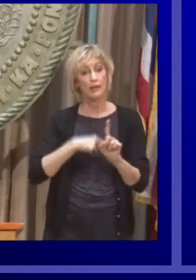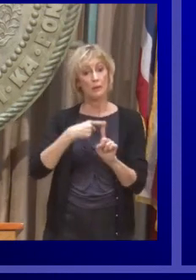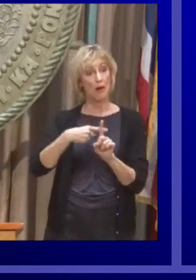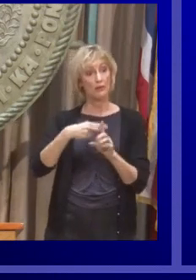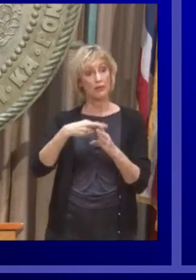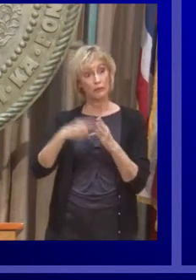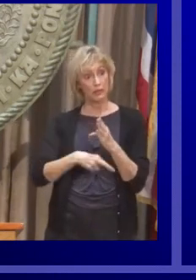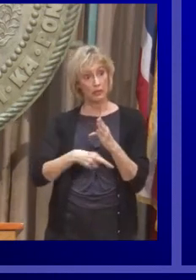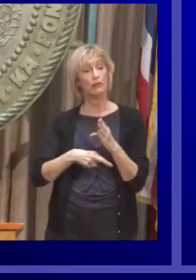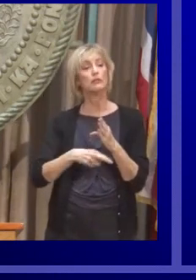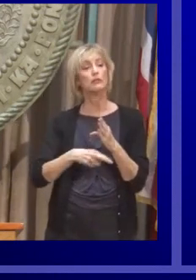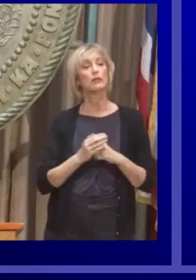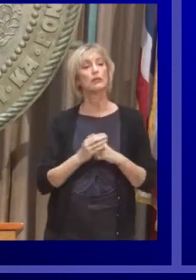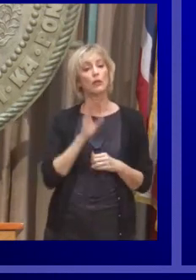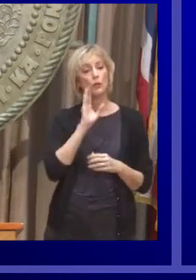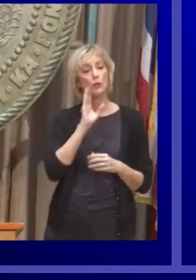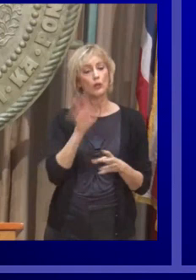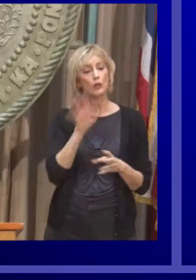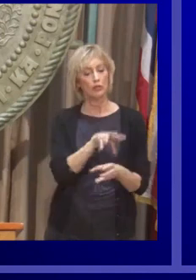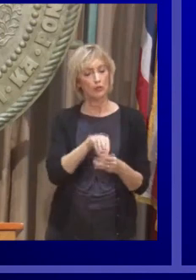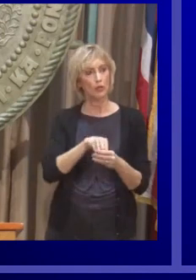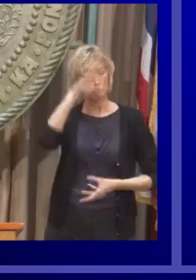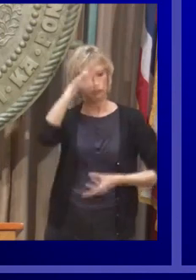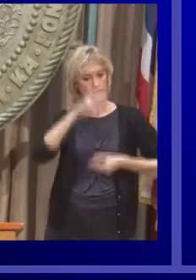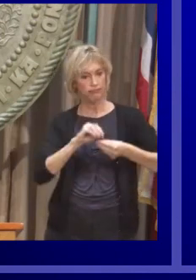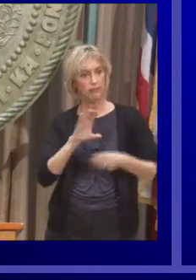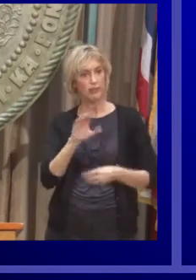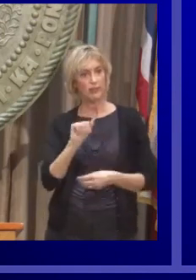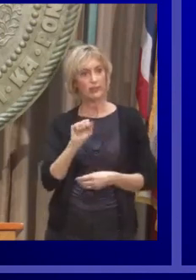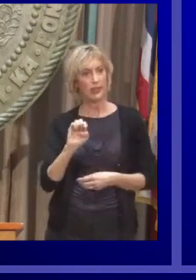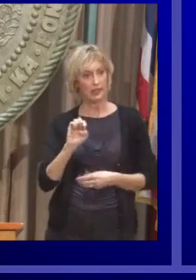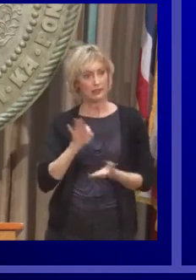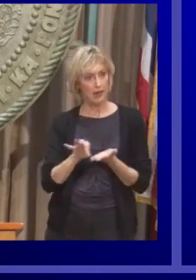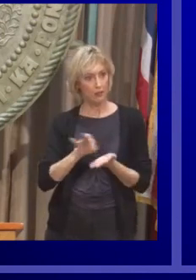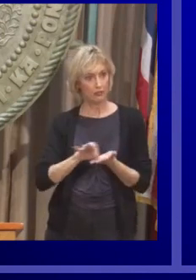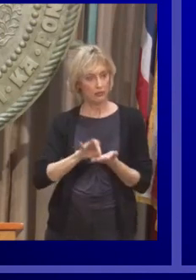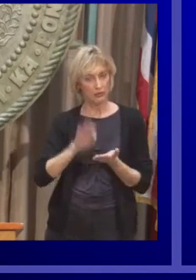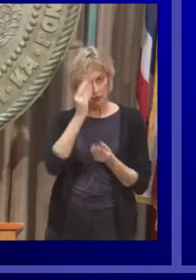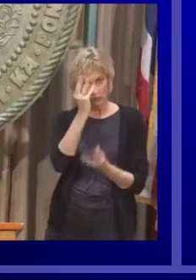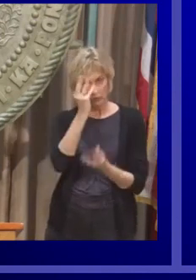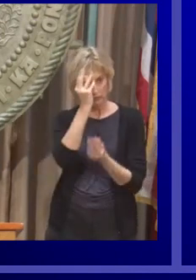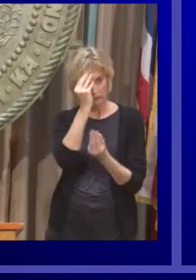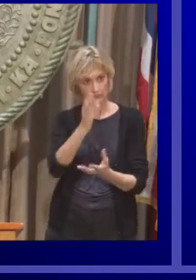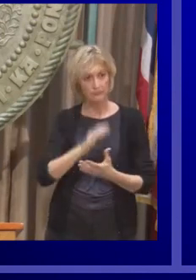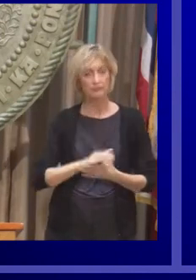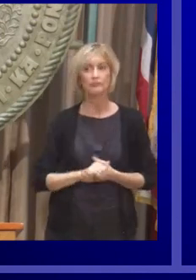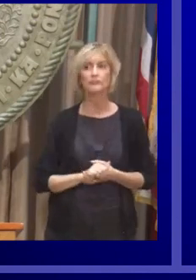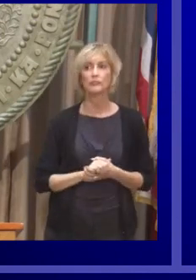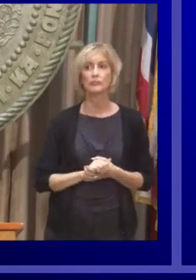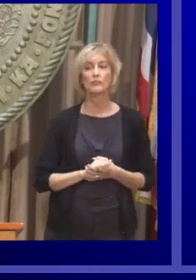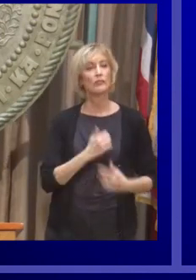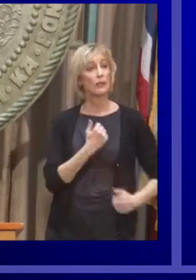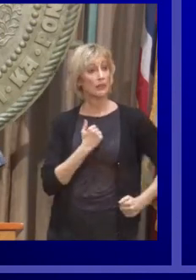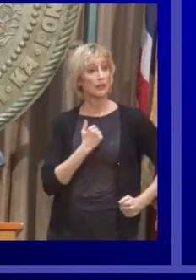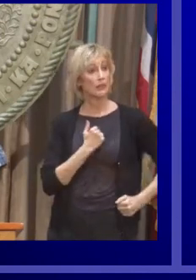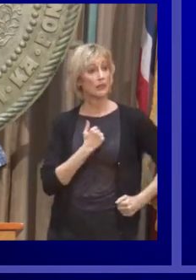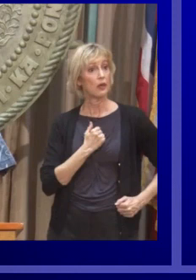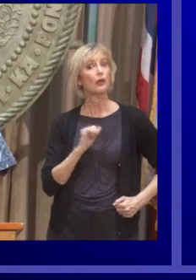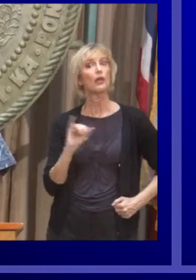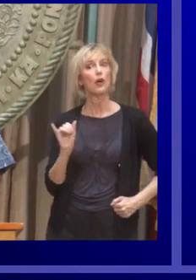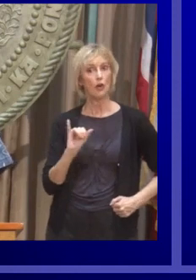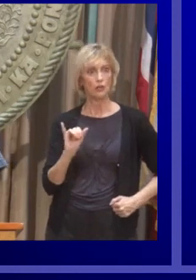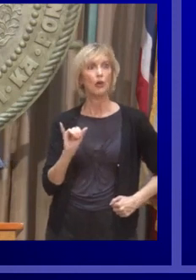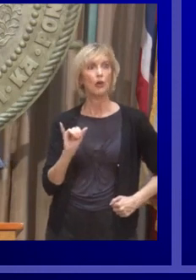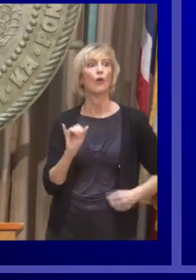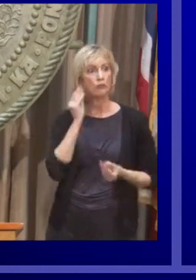test results are going to be included in our total case counts as we report those out. And the military is also reporting cases